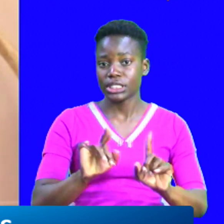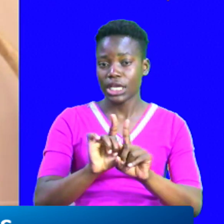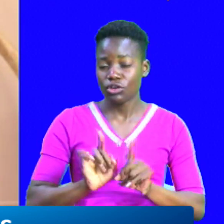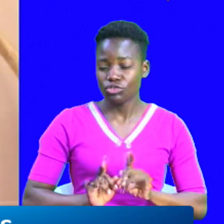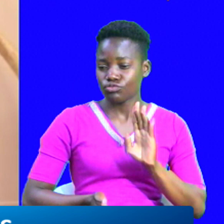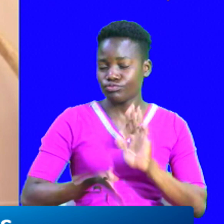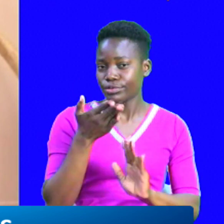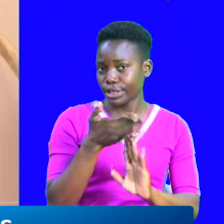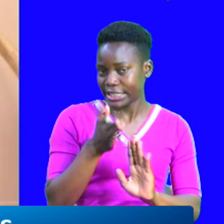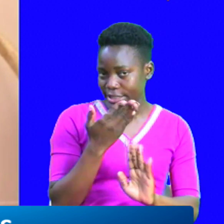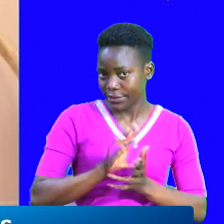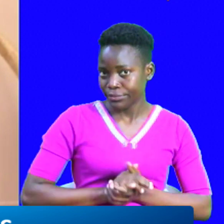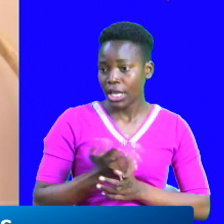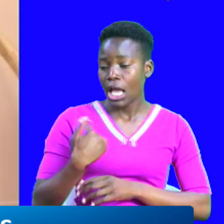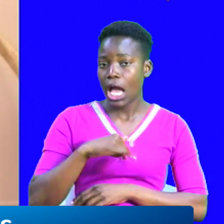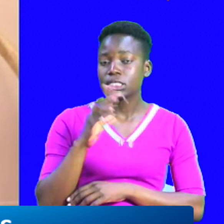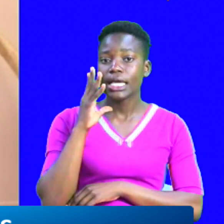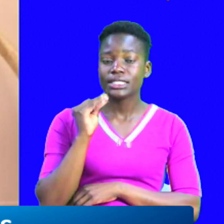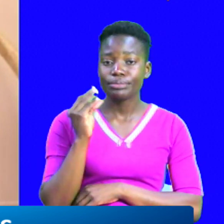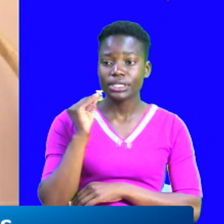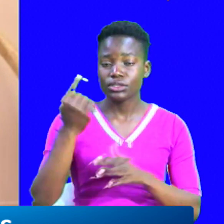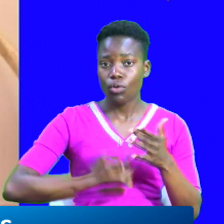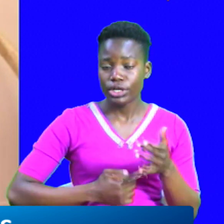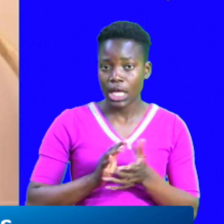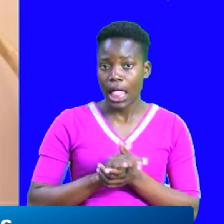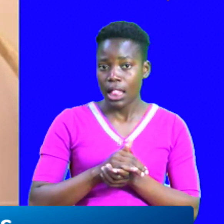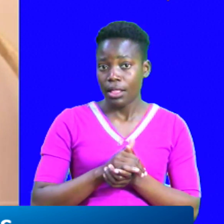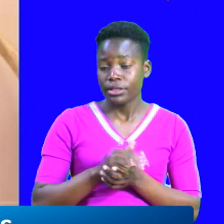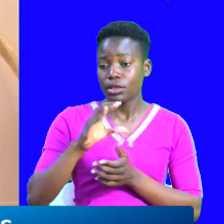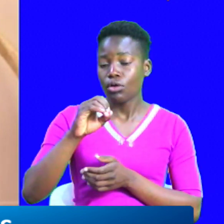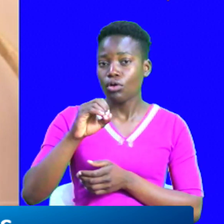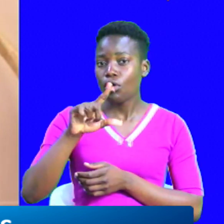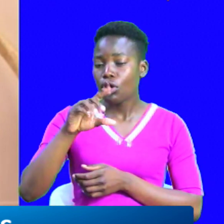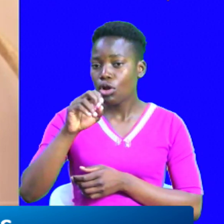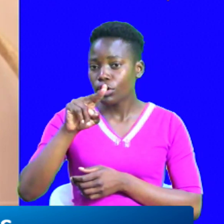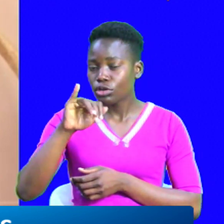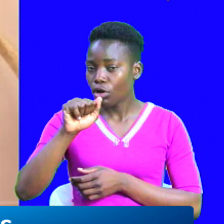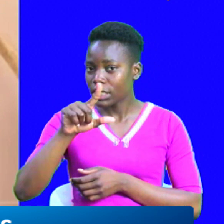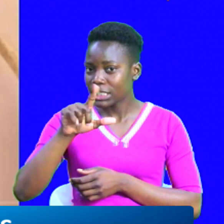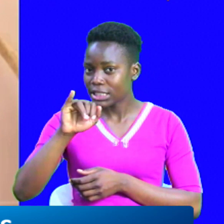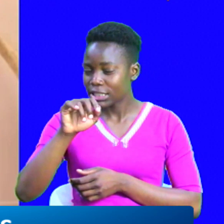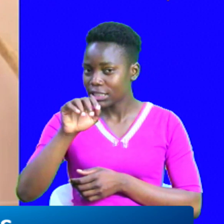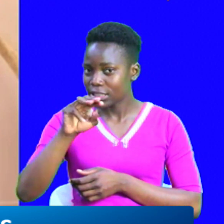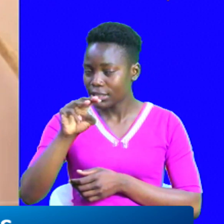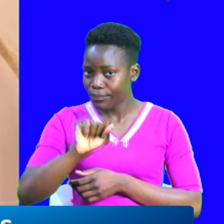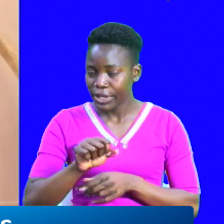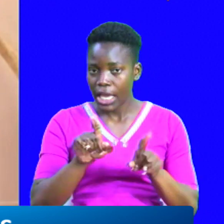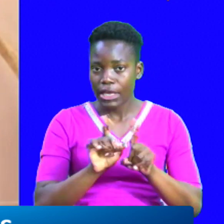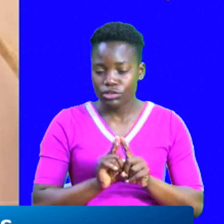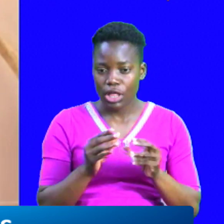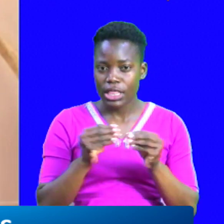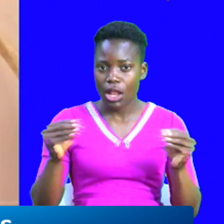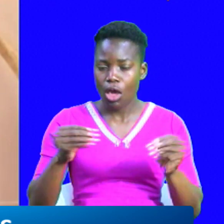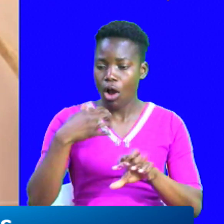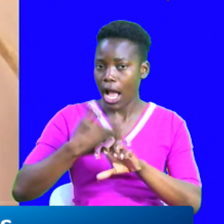urgency. We experienced the harrowing brunt of colonialism, as well as the long, difficult, and